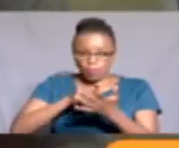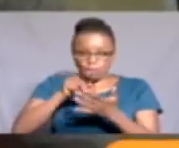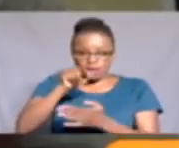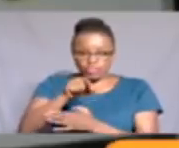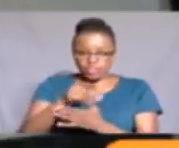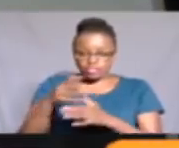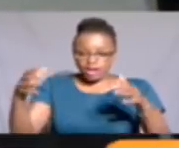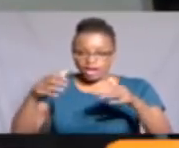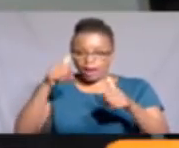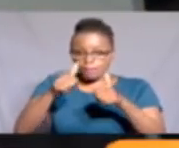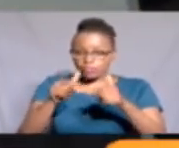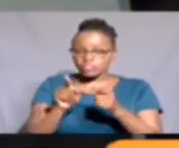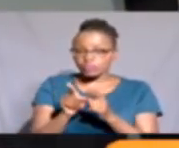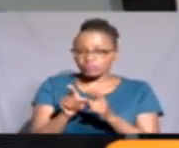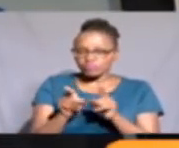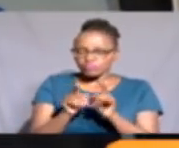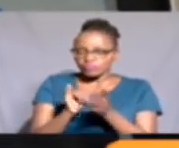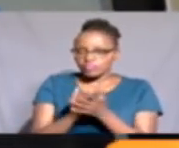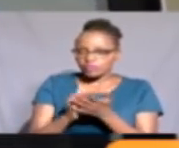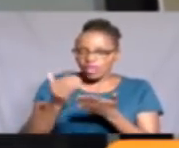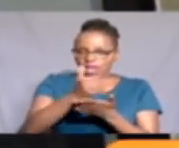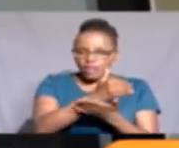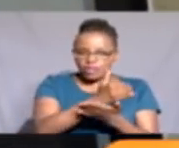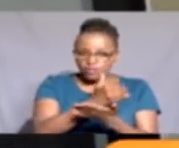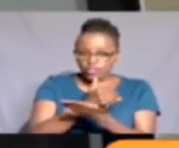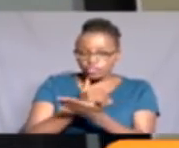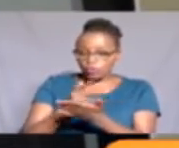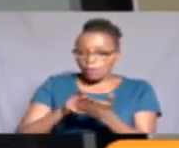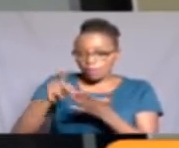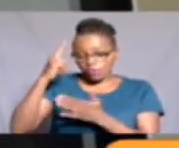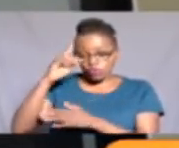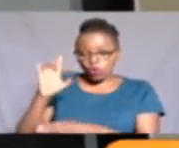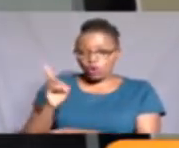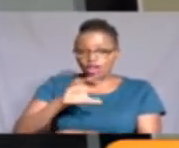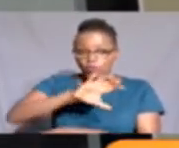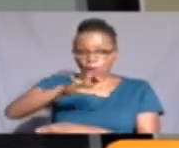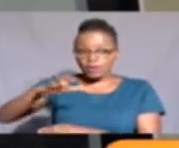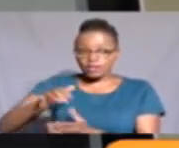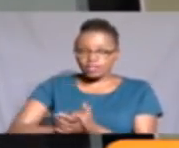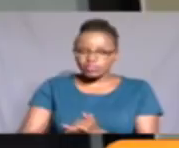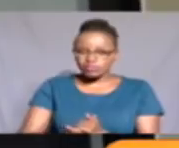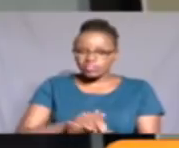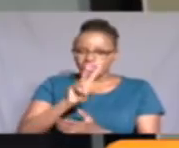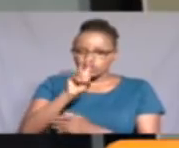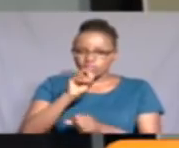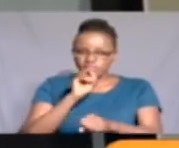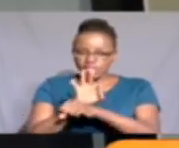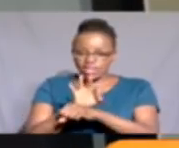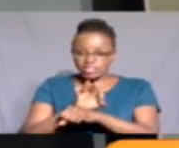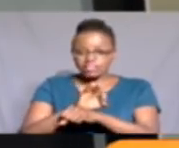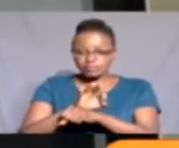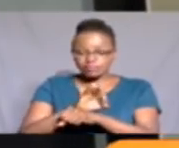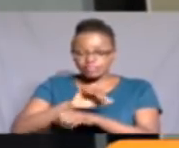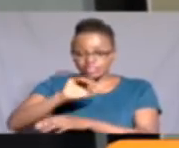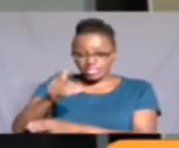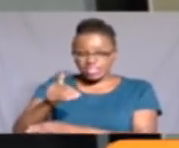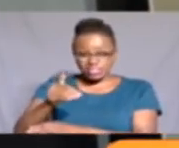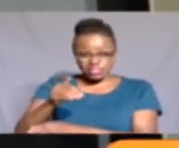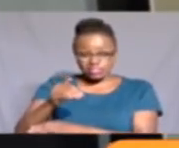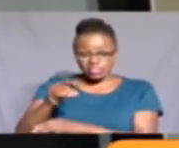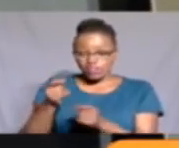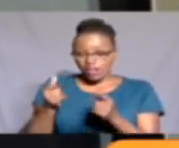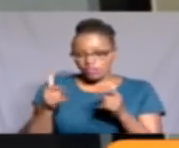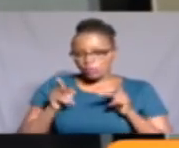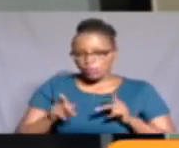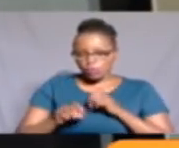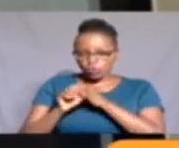the company that automated a revenue collection for Nairobi County. 2013, the city, I think through support